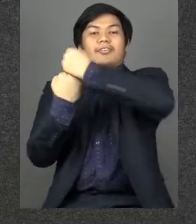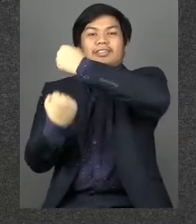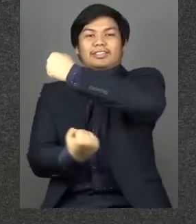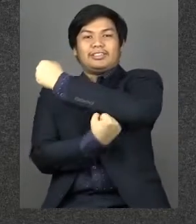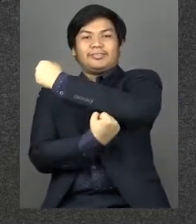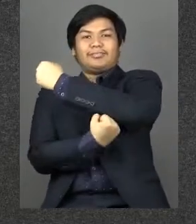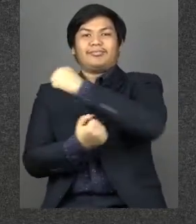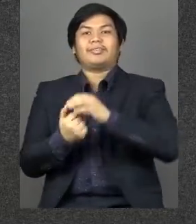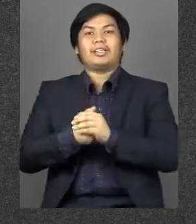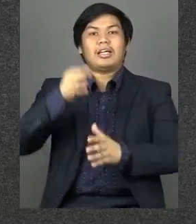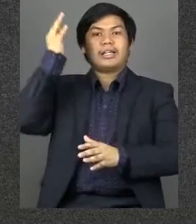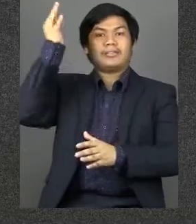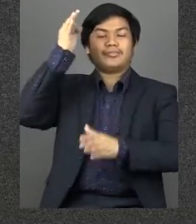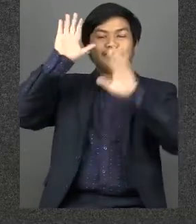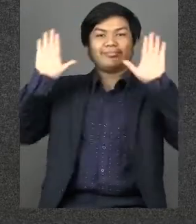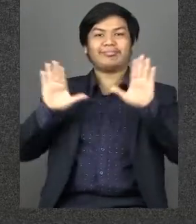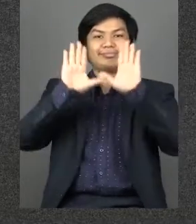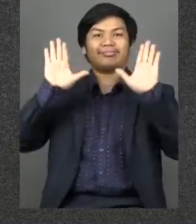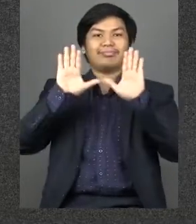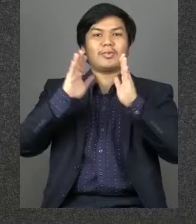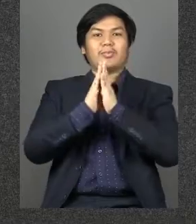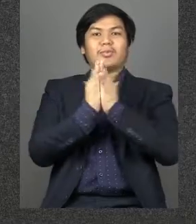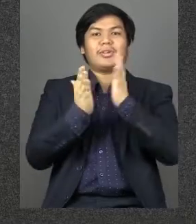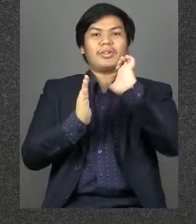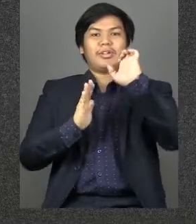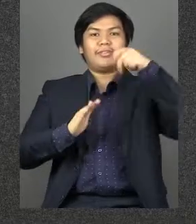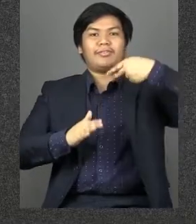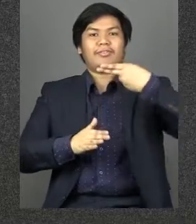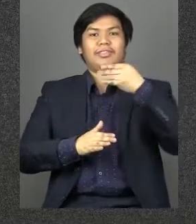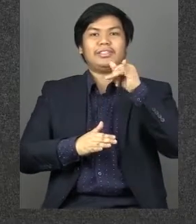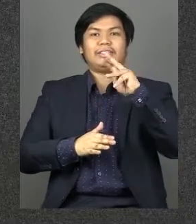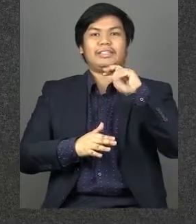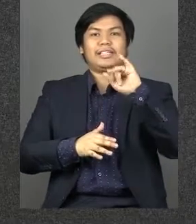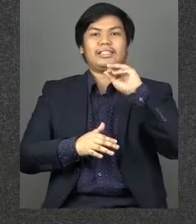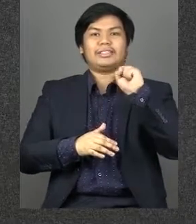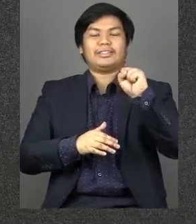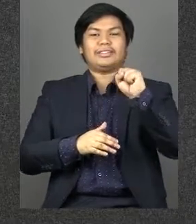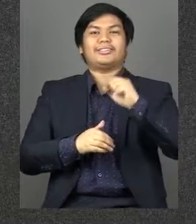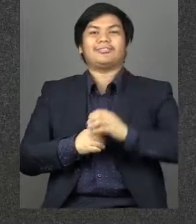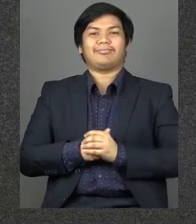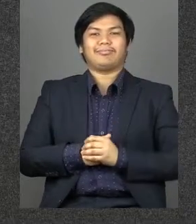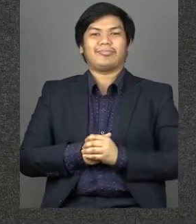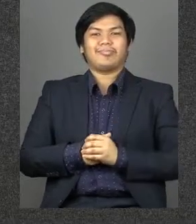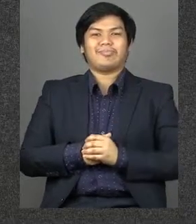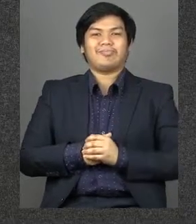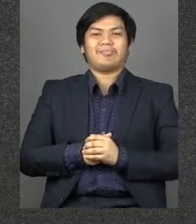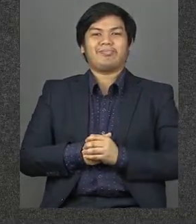A church built on biblical bedrock. Our Sunday sermon series on the book of Ephesians.